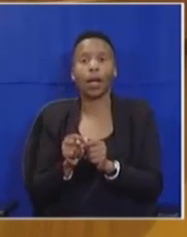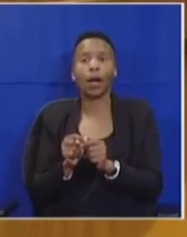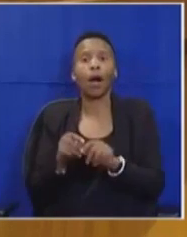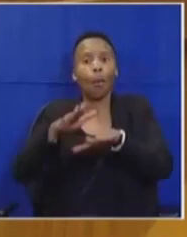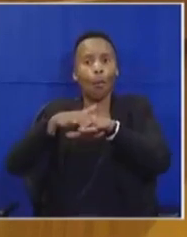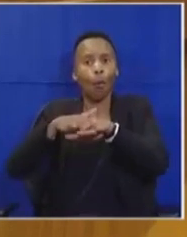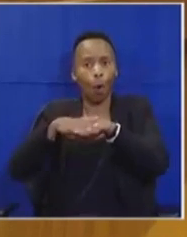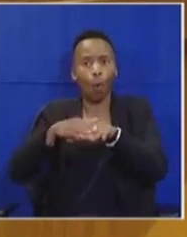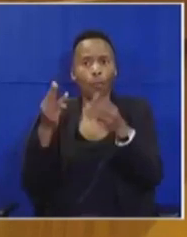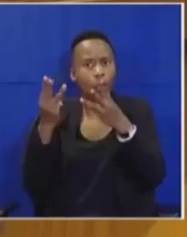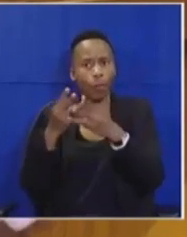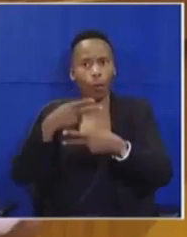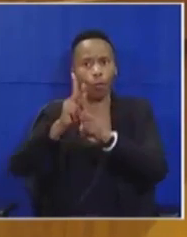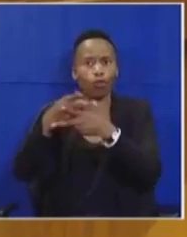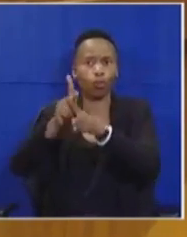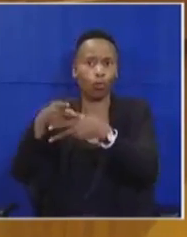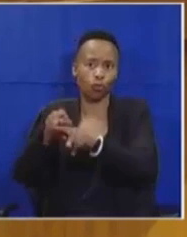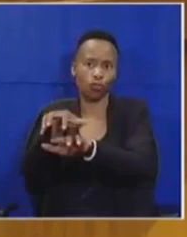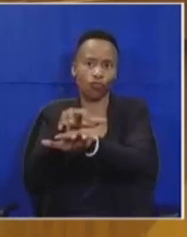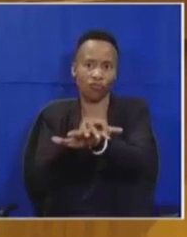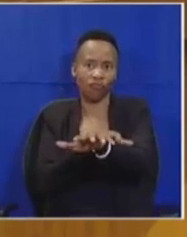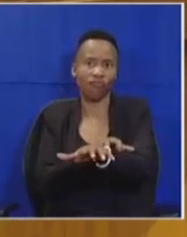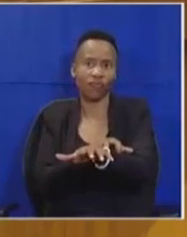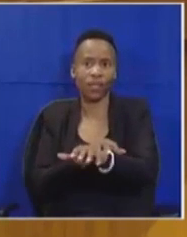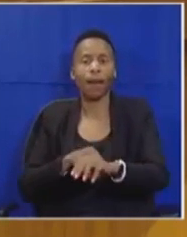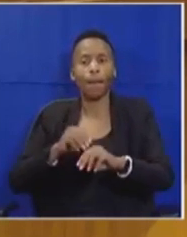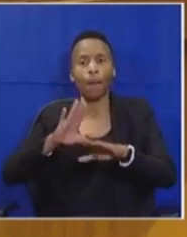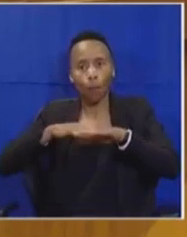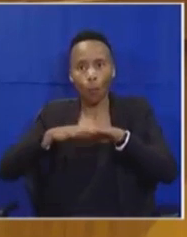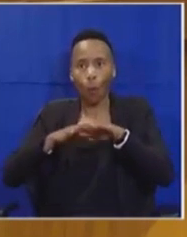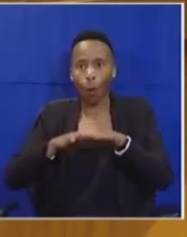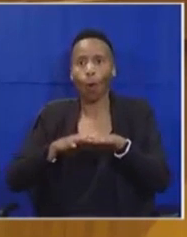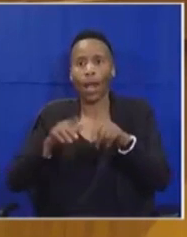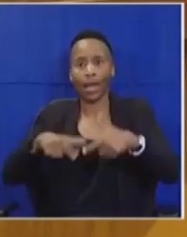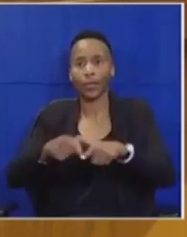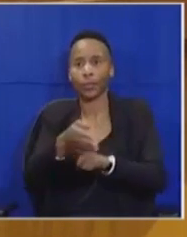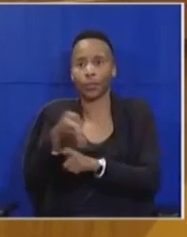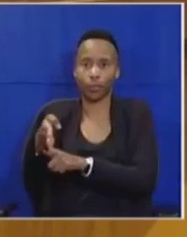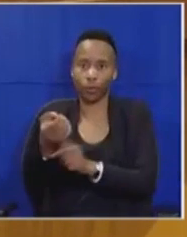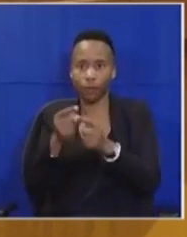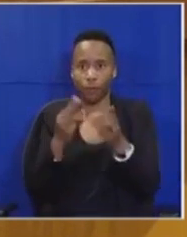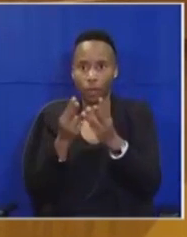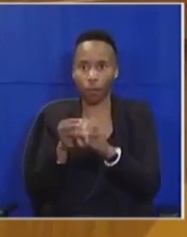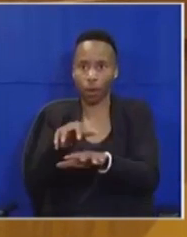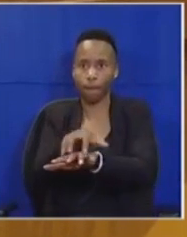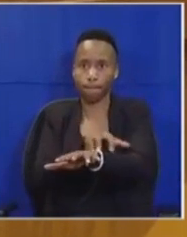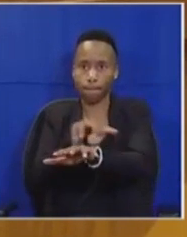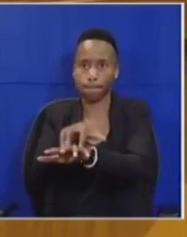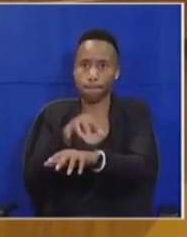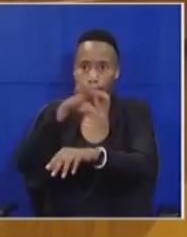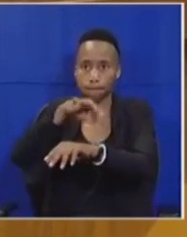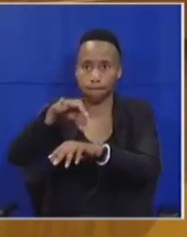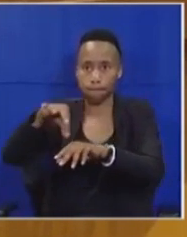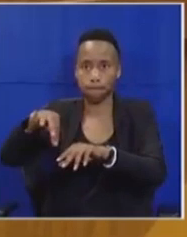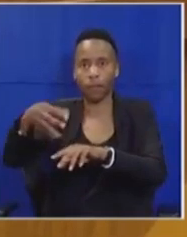agricultural sector and to make more land available for cultivation. In dealing with